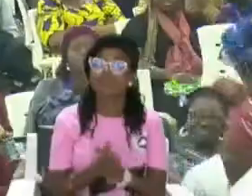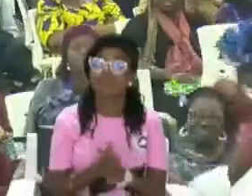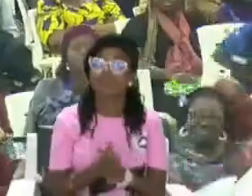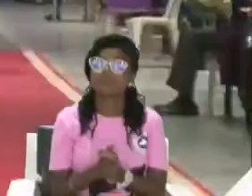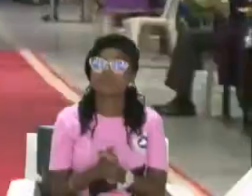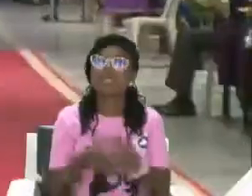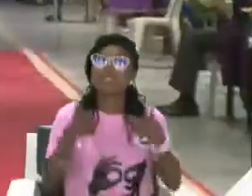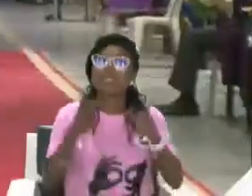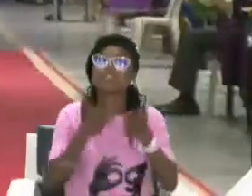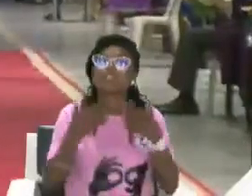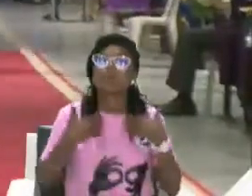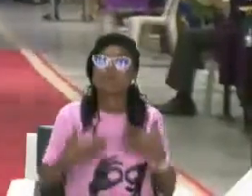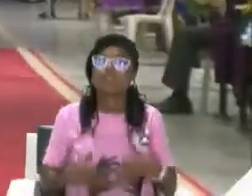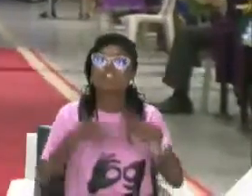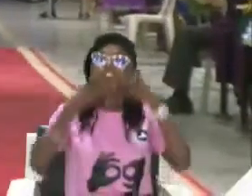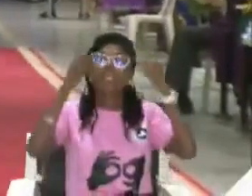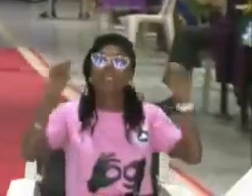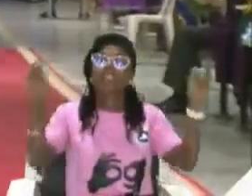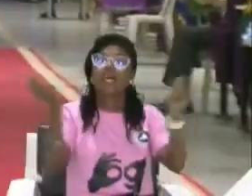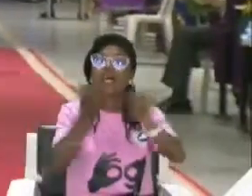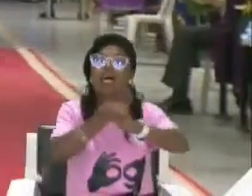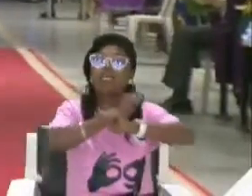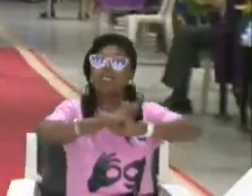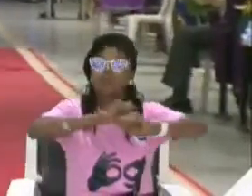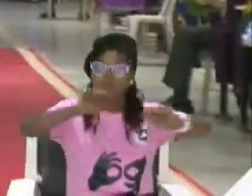Let somebody shout hallelujah.